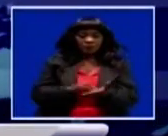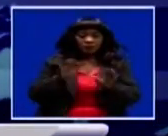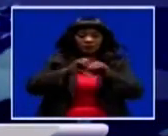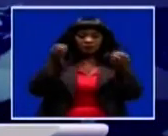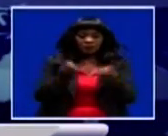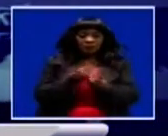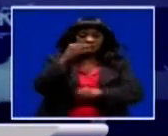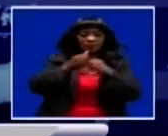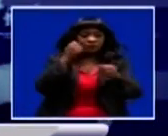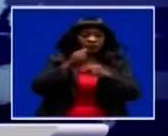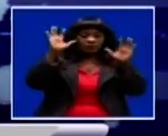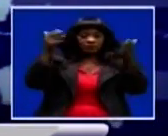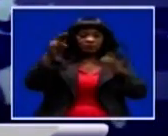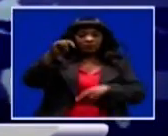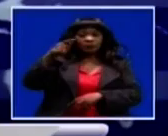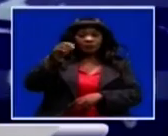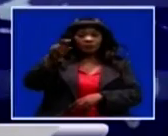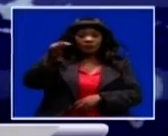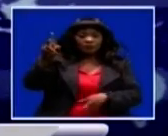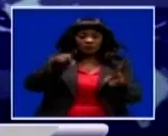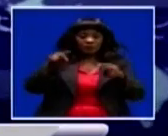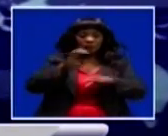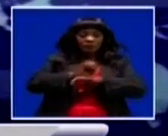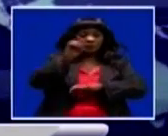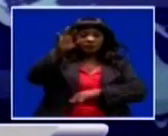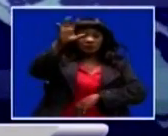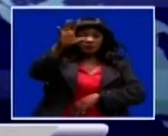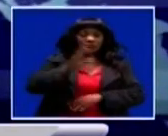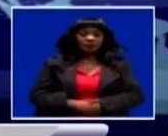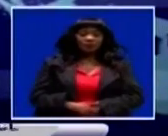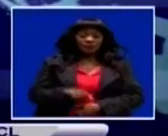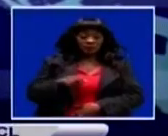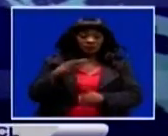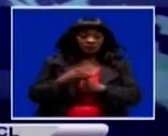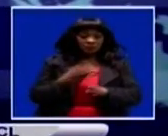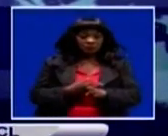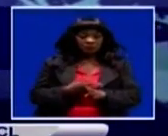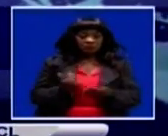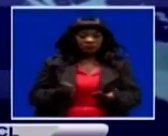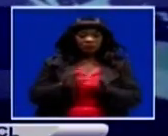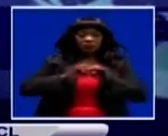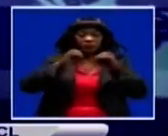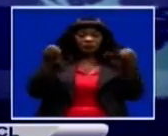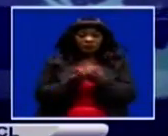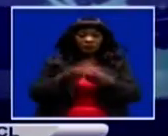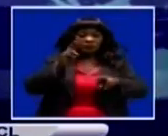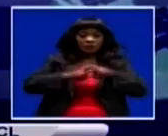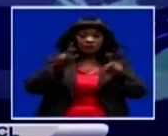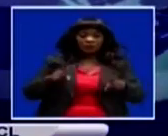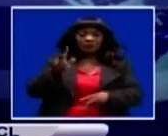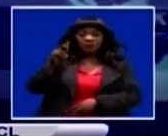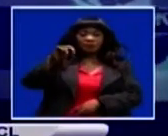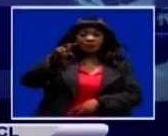the annual ceremony of the Ngoni people of Eastern Province this month. Organizing Committee National Chairperson